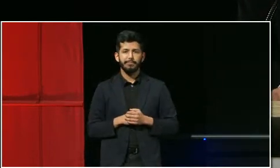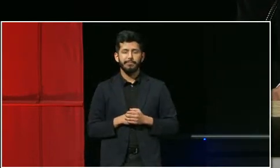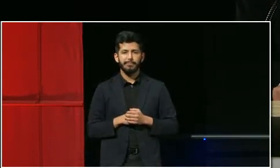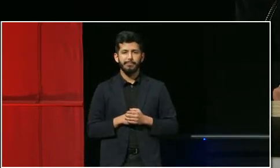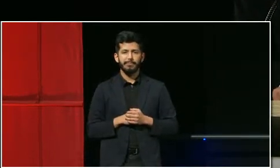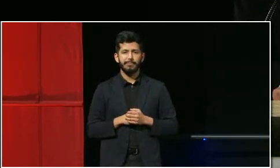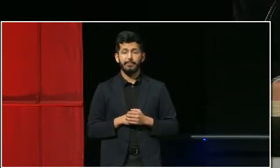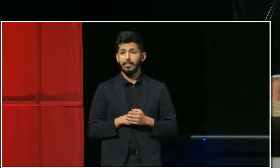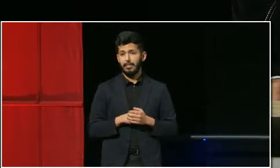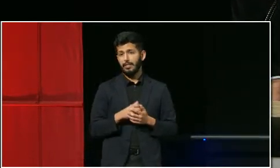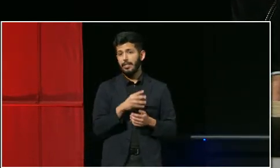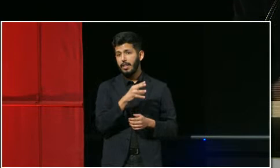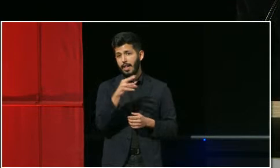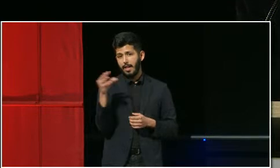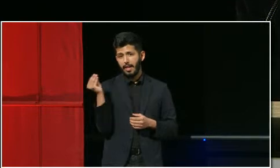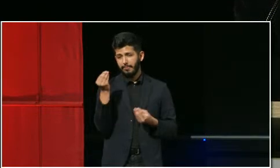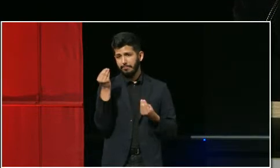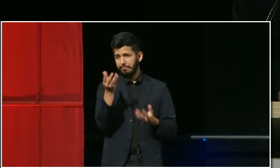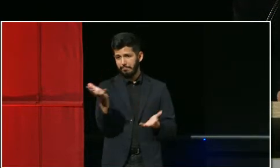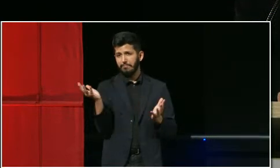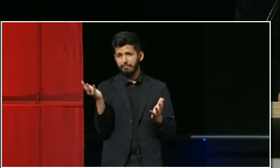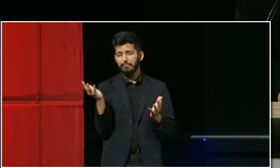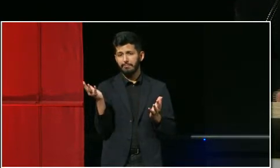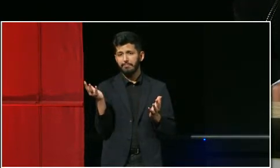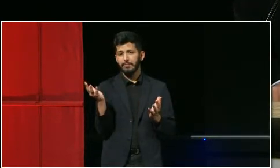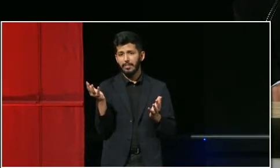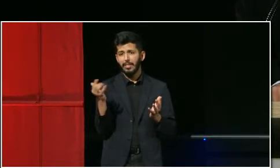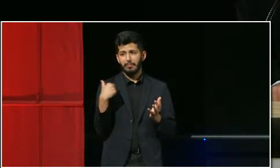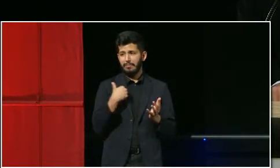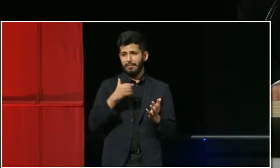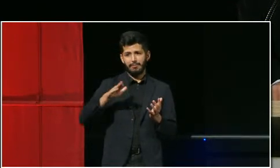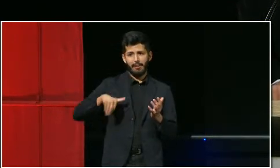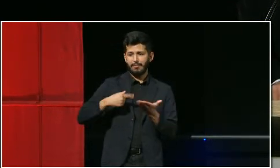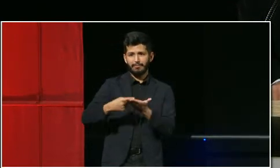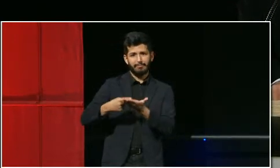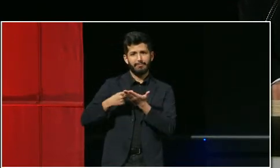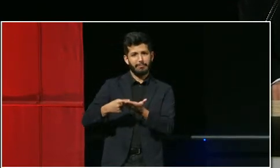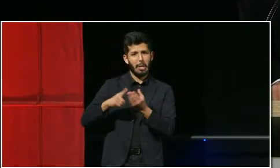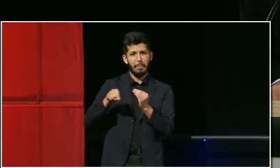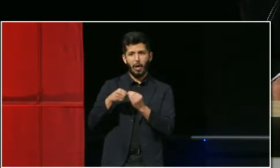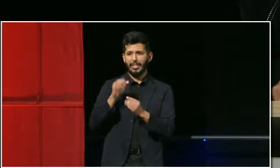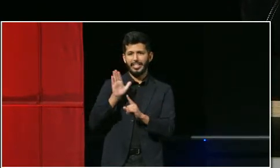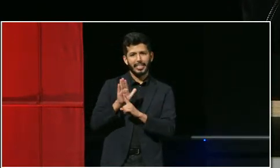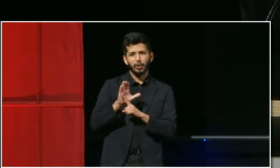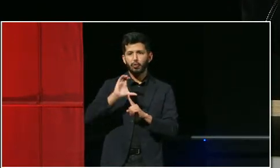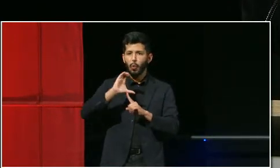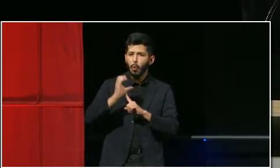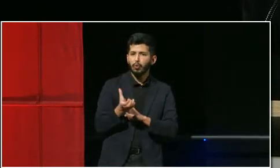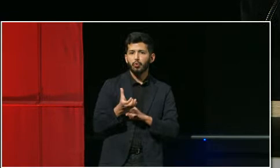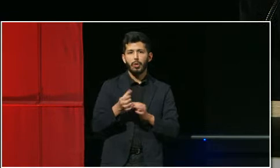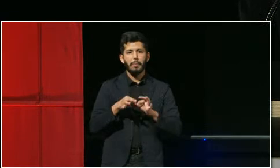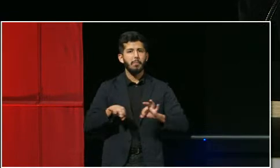And that's to say nothing about its cultural import.